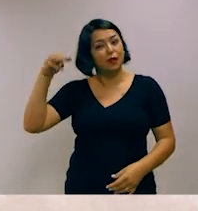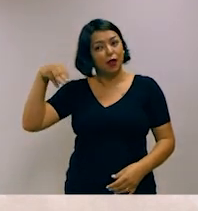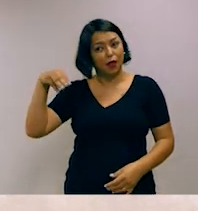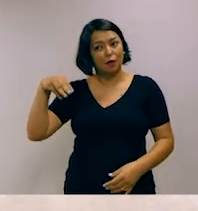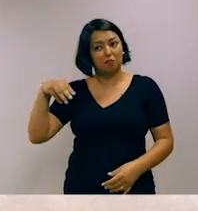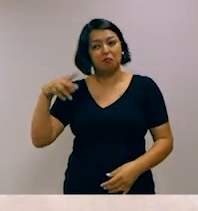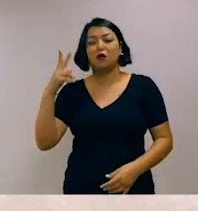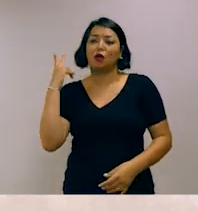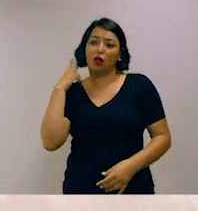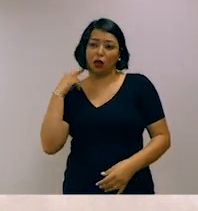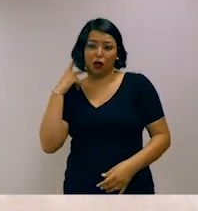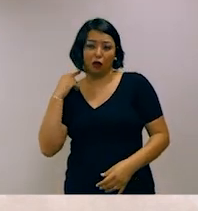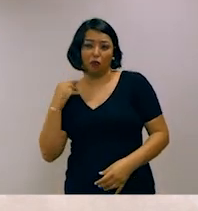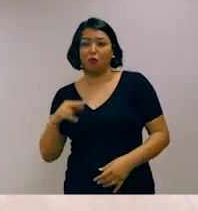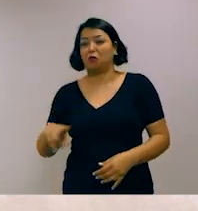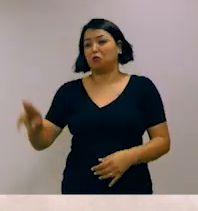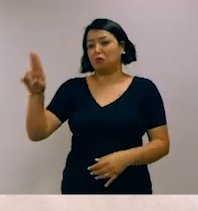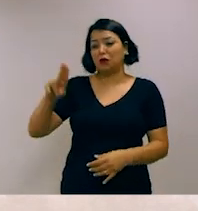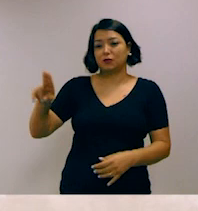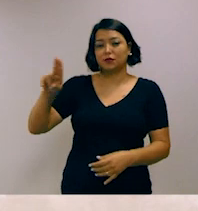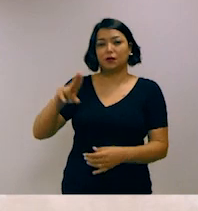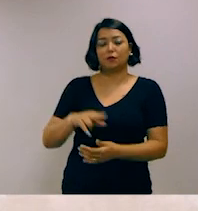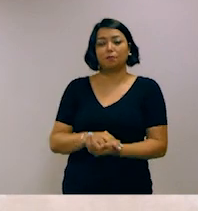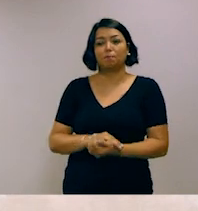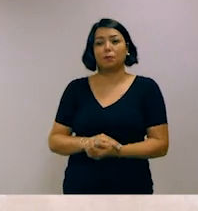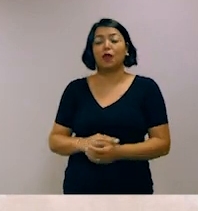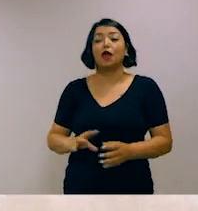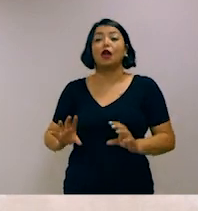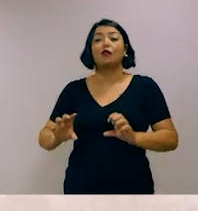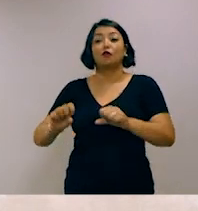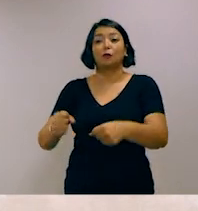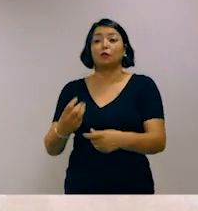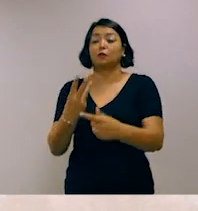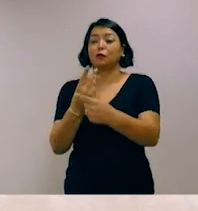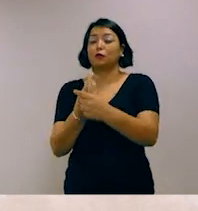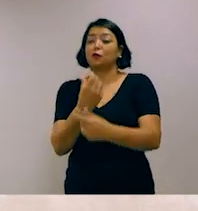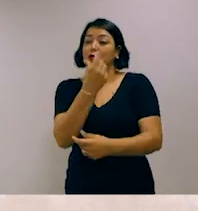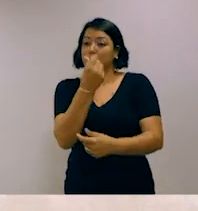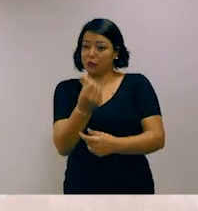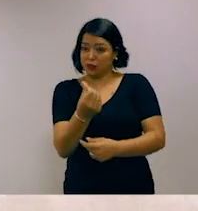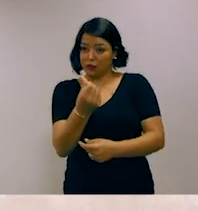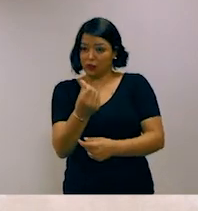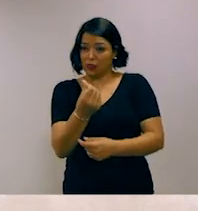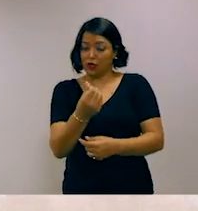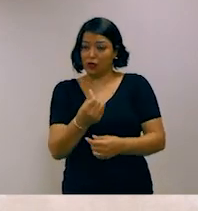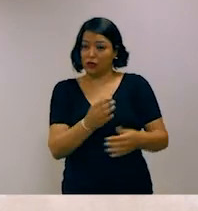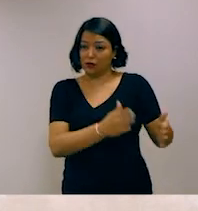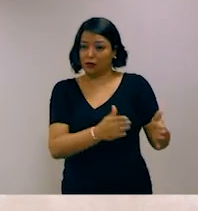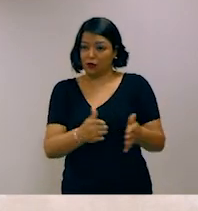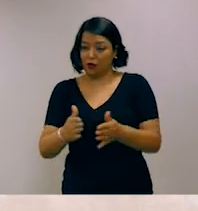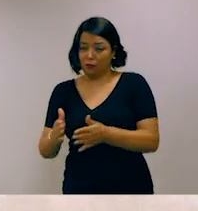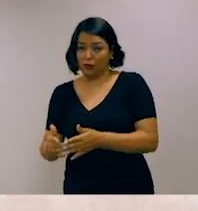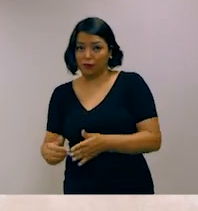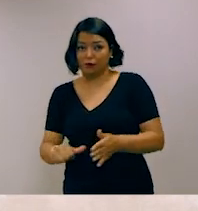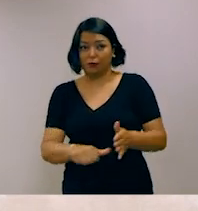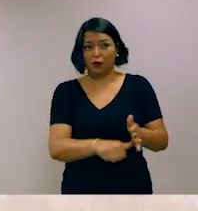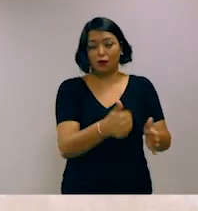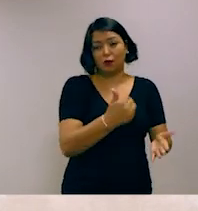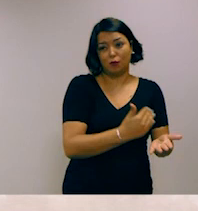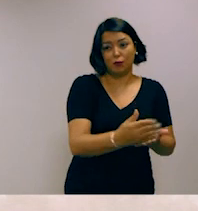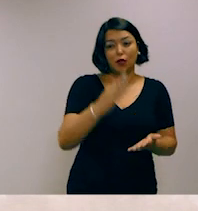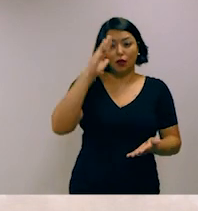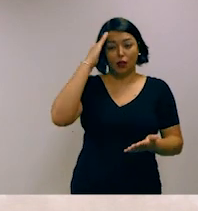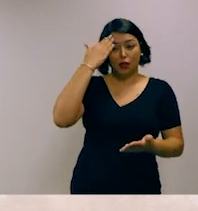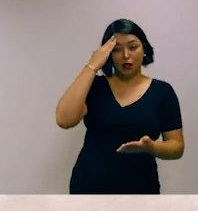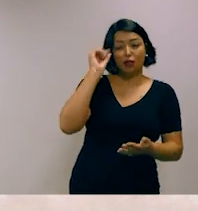mining tool, and it is a standard in the market. And it uses machine learning. It's subdivided into six